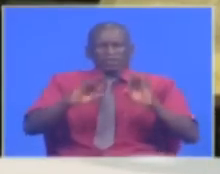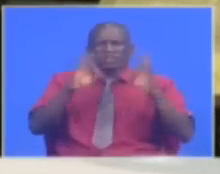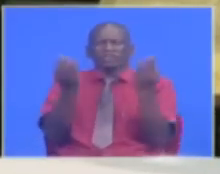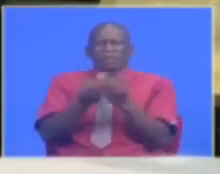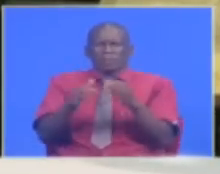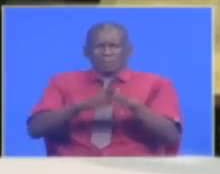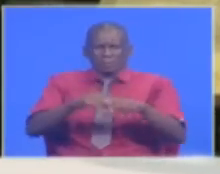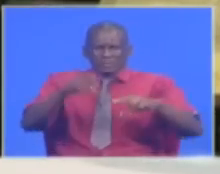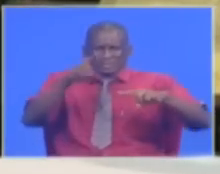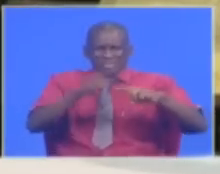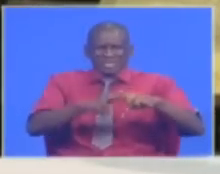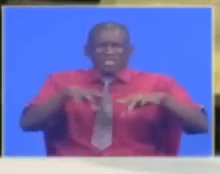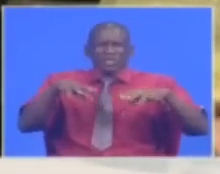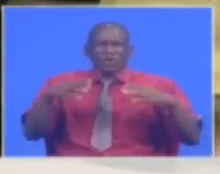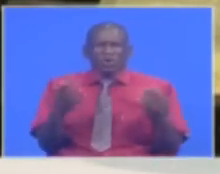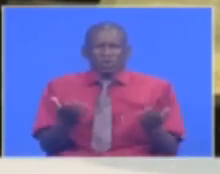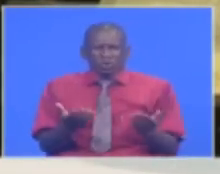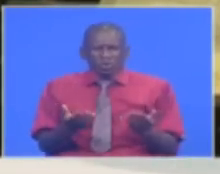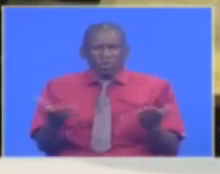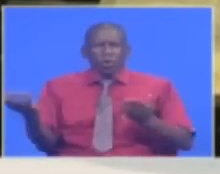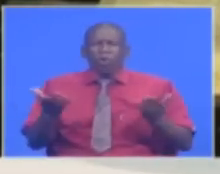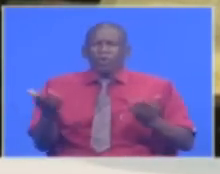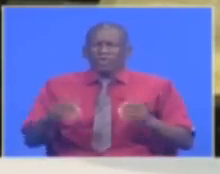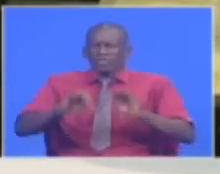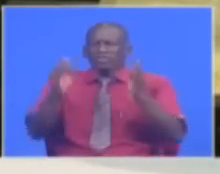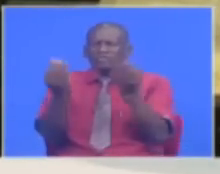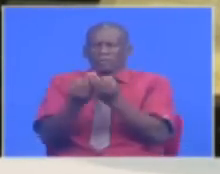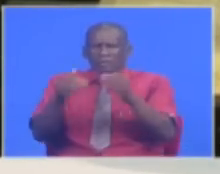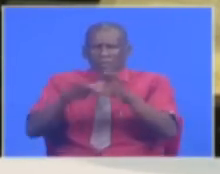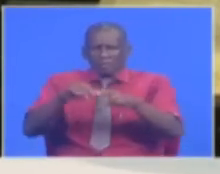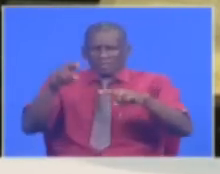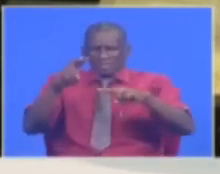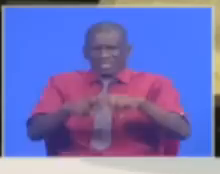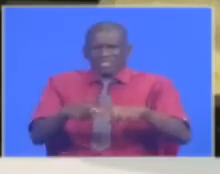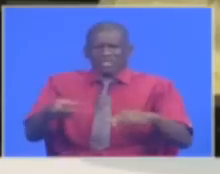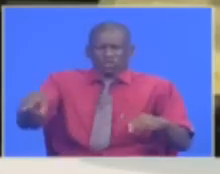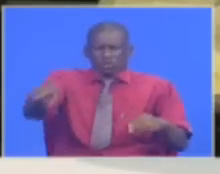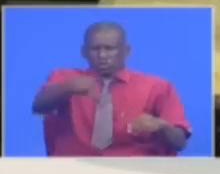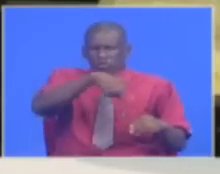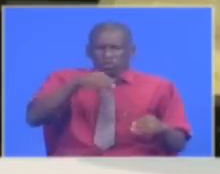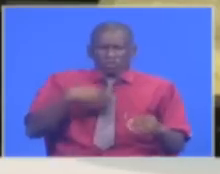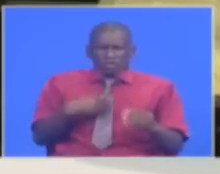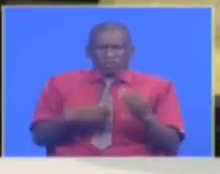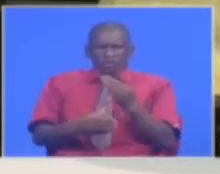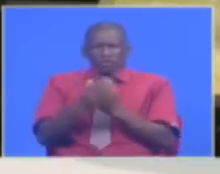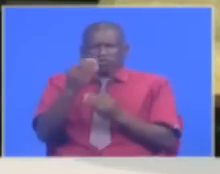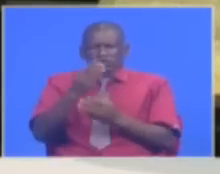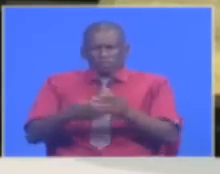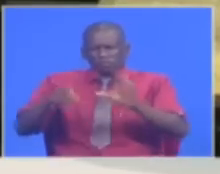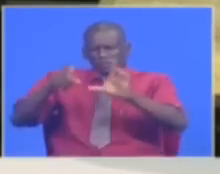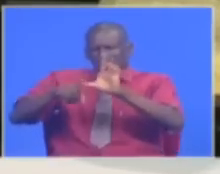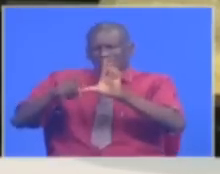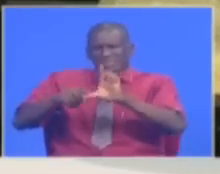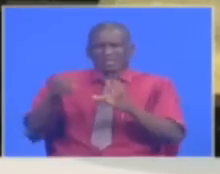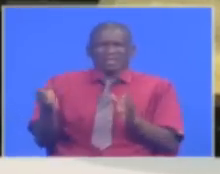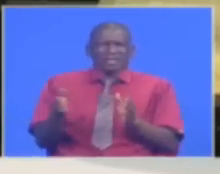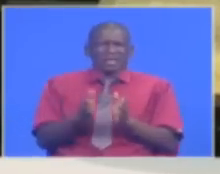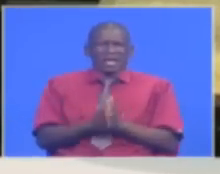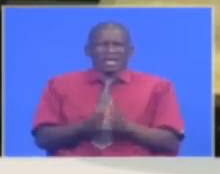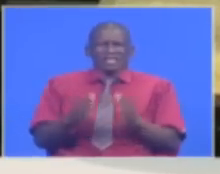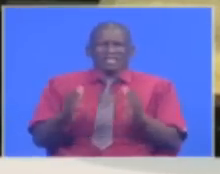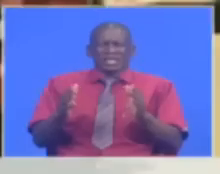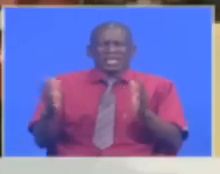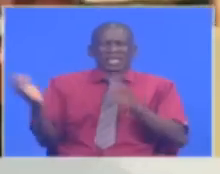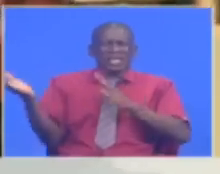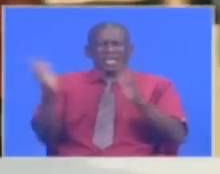sitting, or where they are seated, we have the very comfortable seats, air conditioner at the